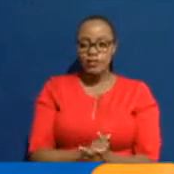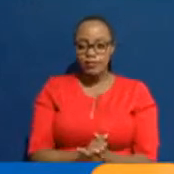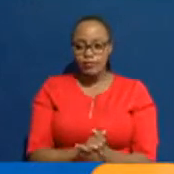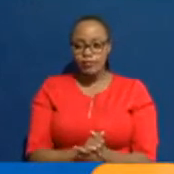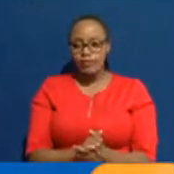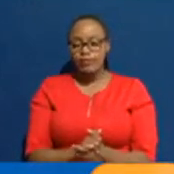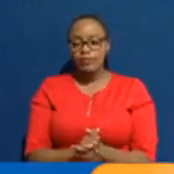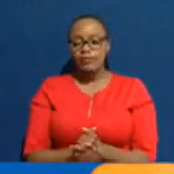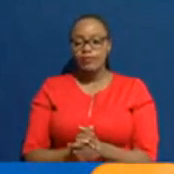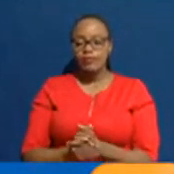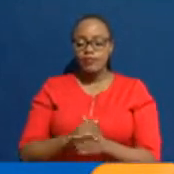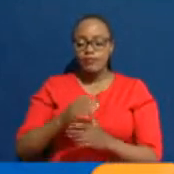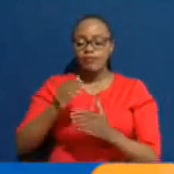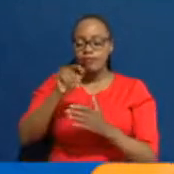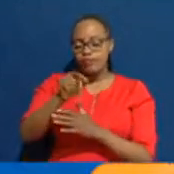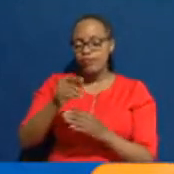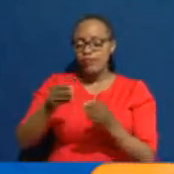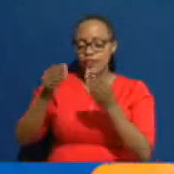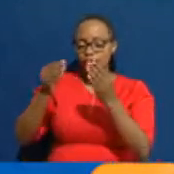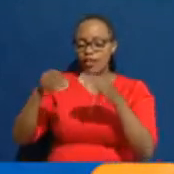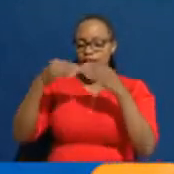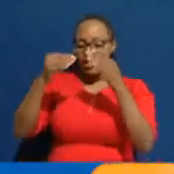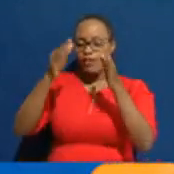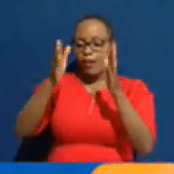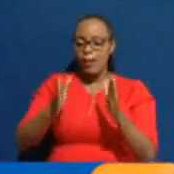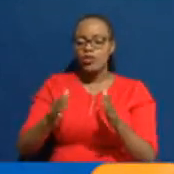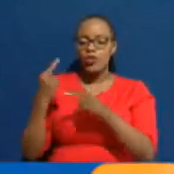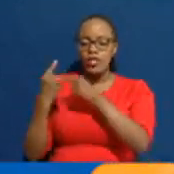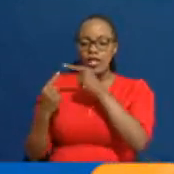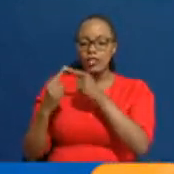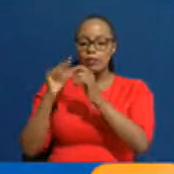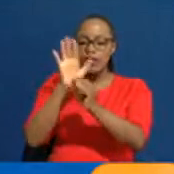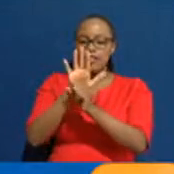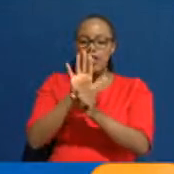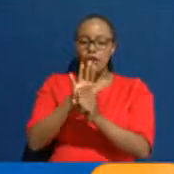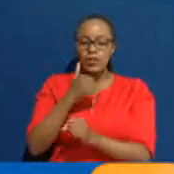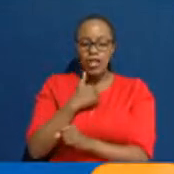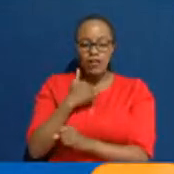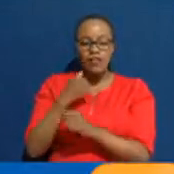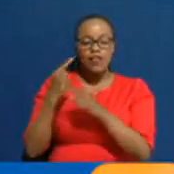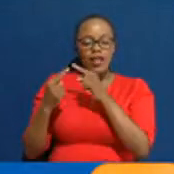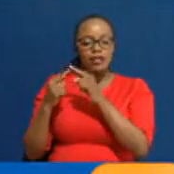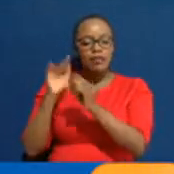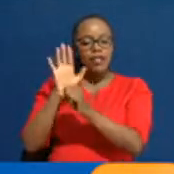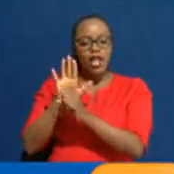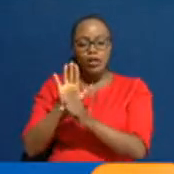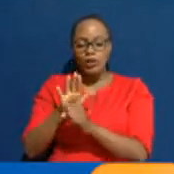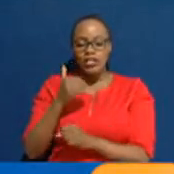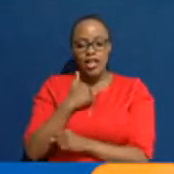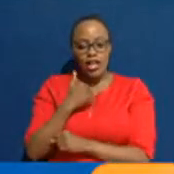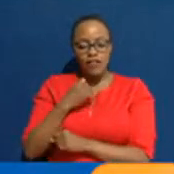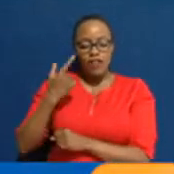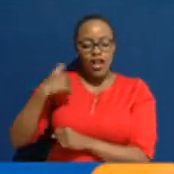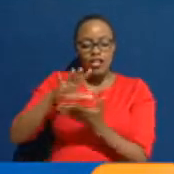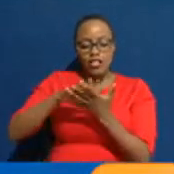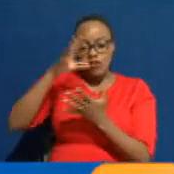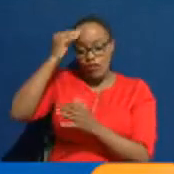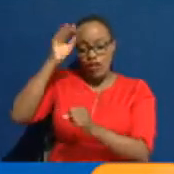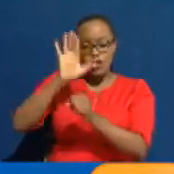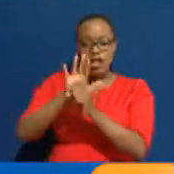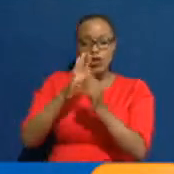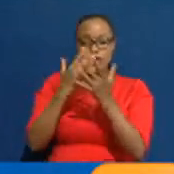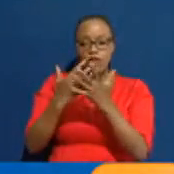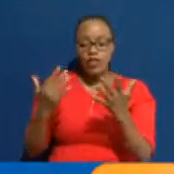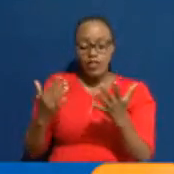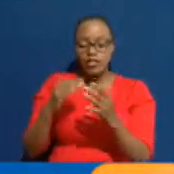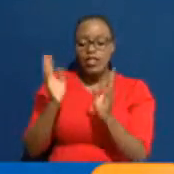So in a PM to experience mob sana, experience mob sana. Tume learn vitu mob. This